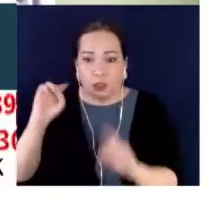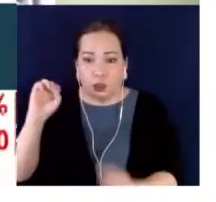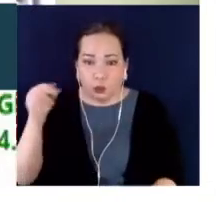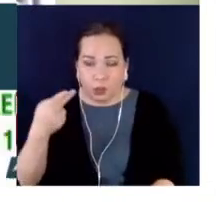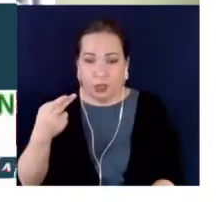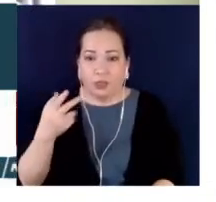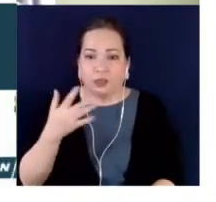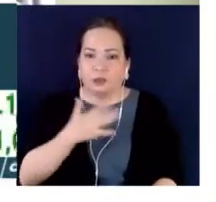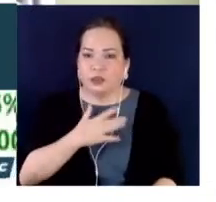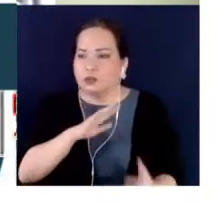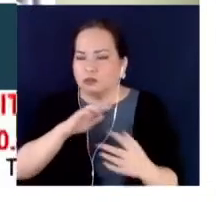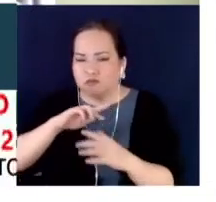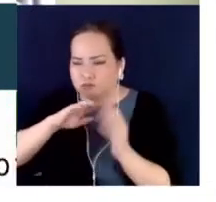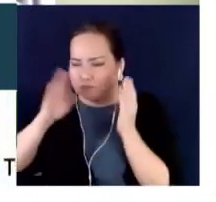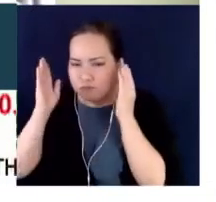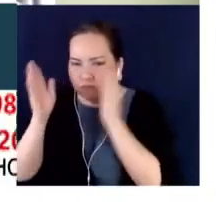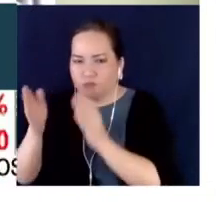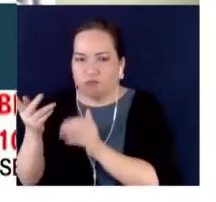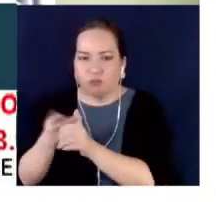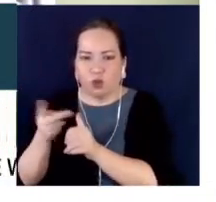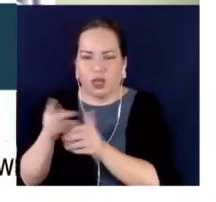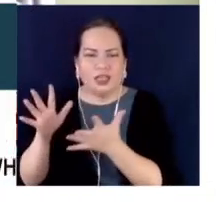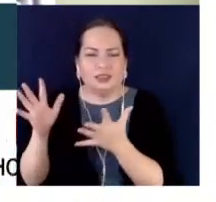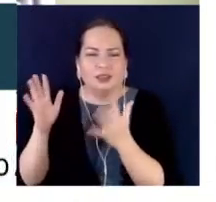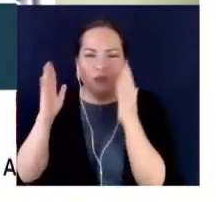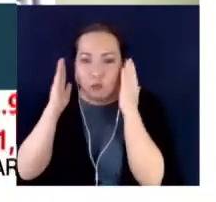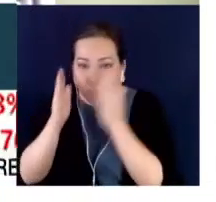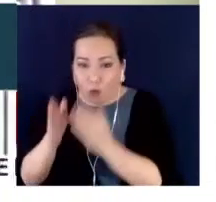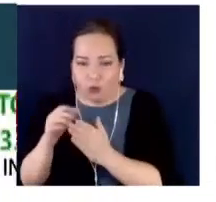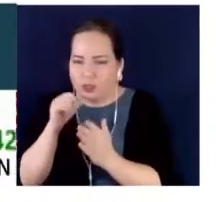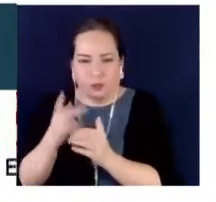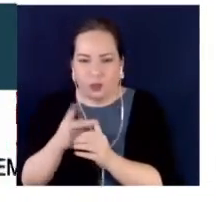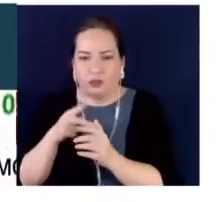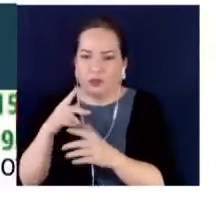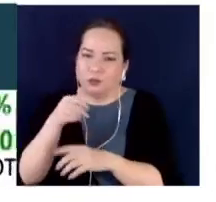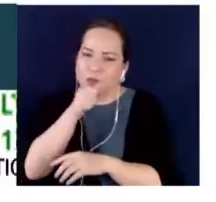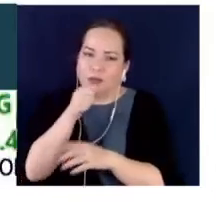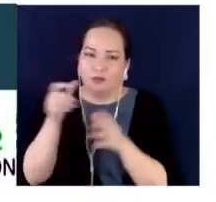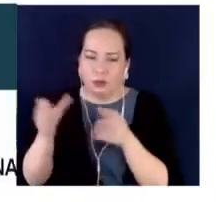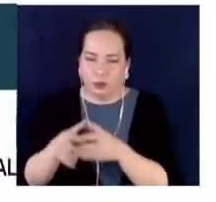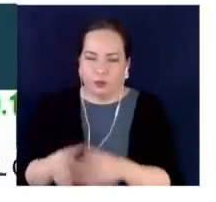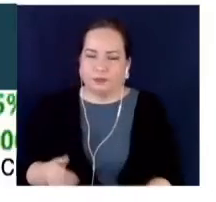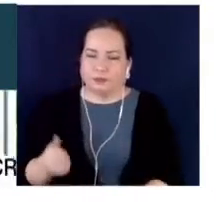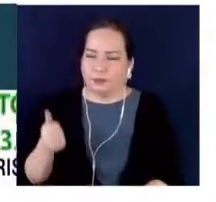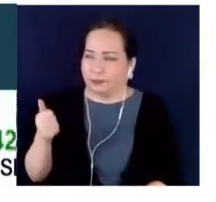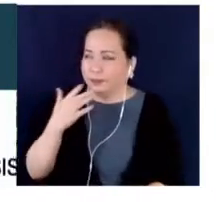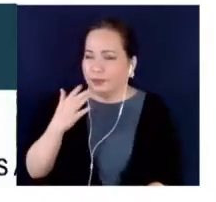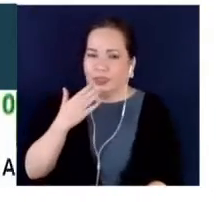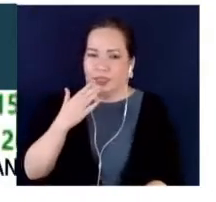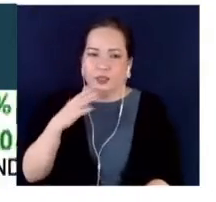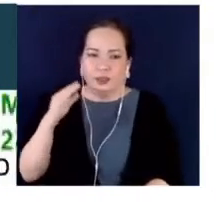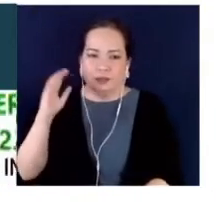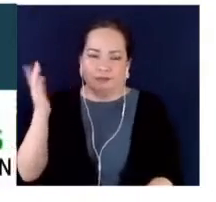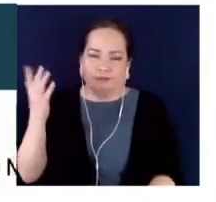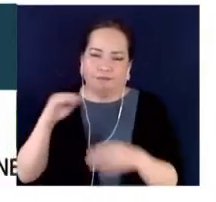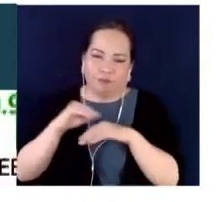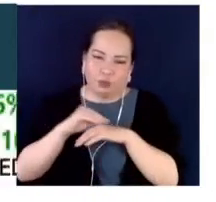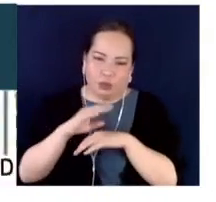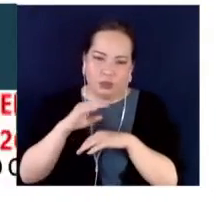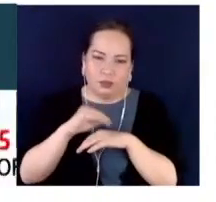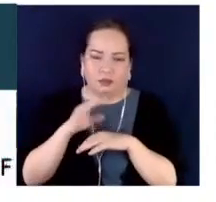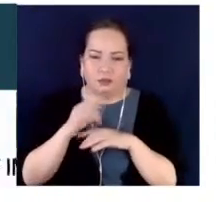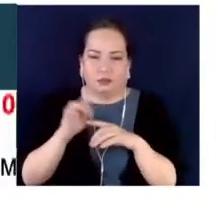attention to private sector needs. Hmm. All right. We're going to have to leave it at that. Presidential Advisor for Entrepreneurship, Joey Concepcion, keep